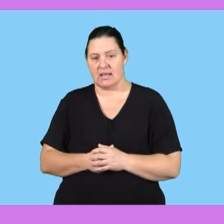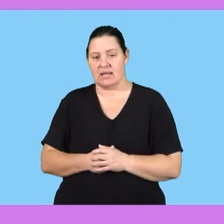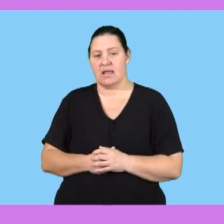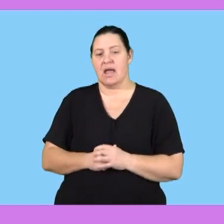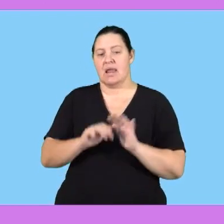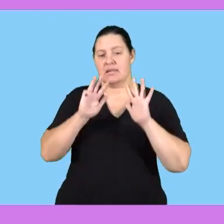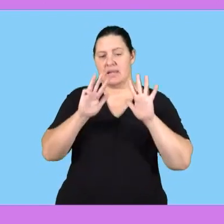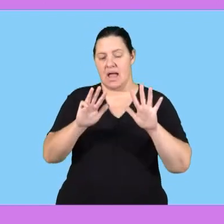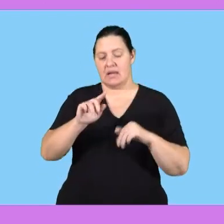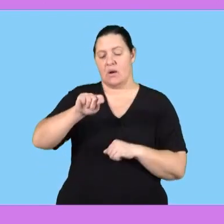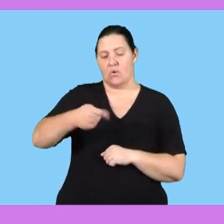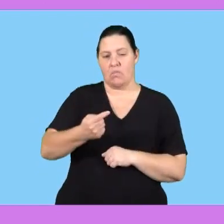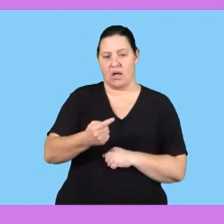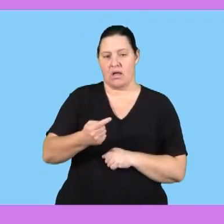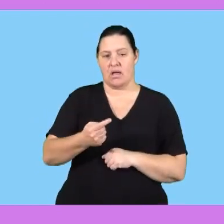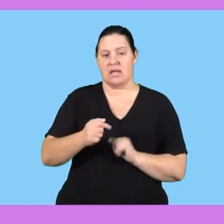of